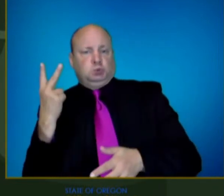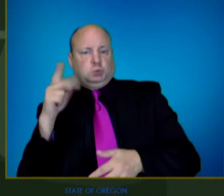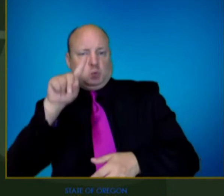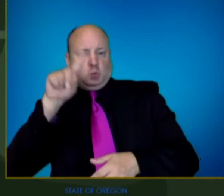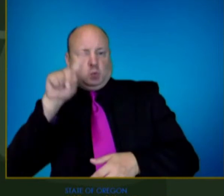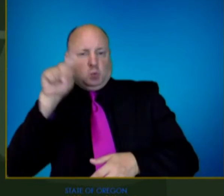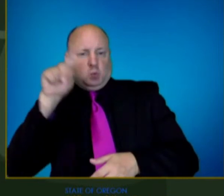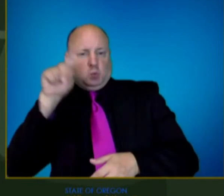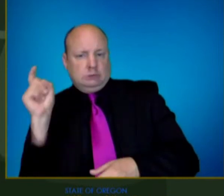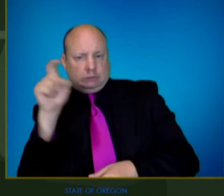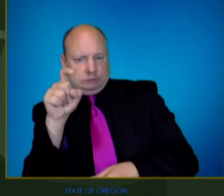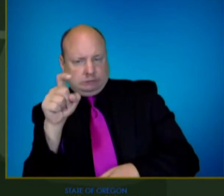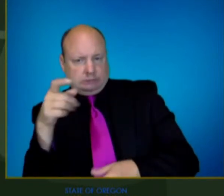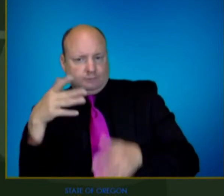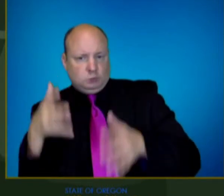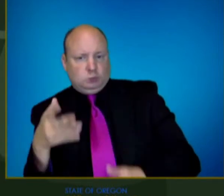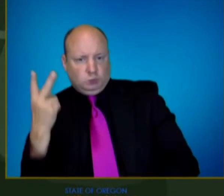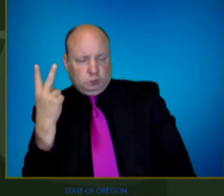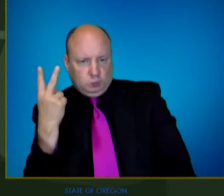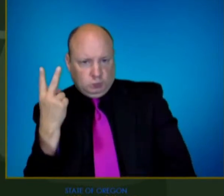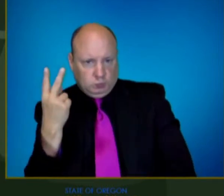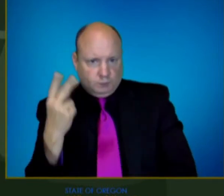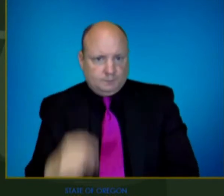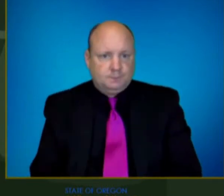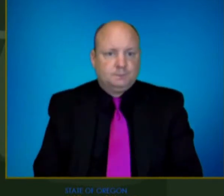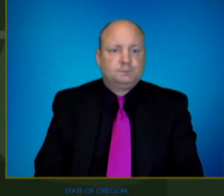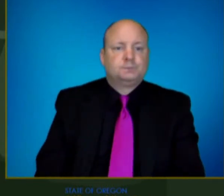Amy. Thank you.